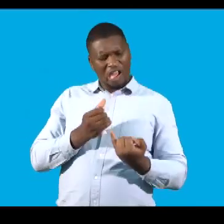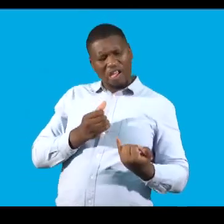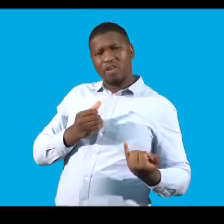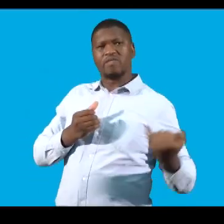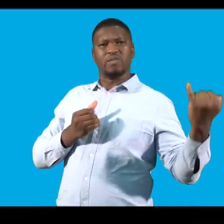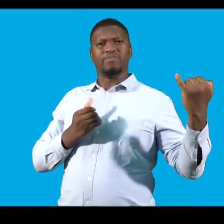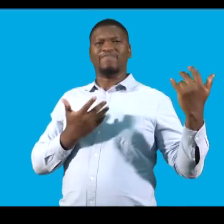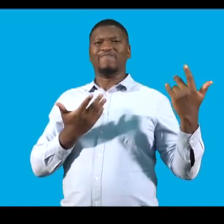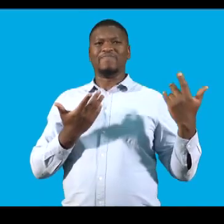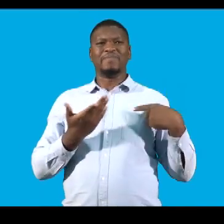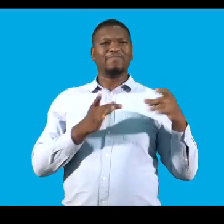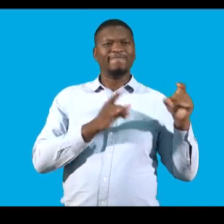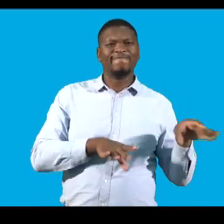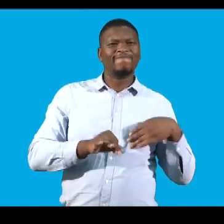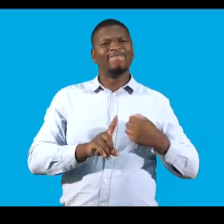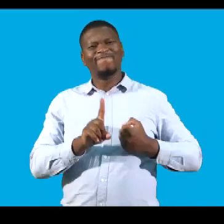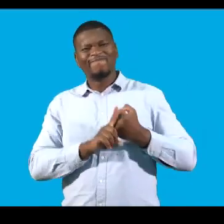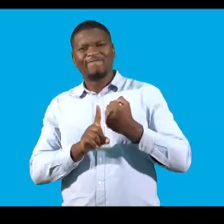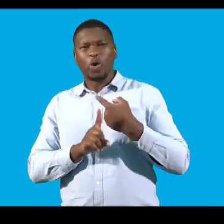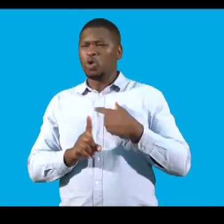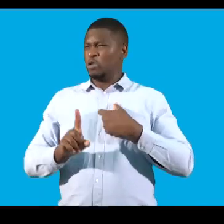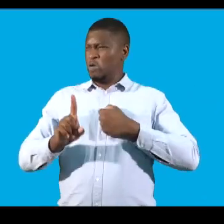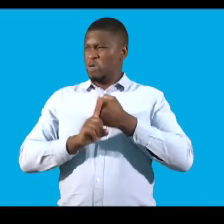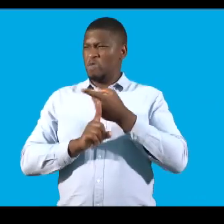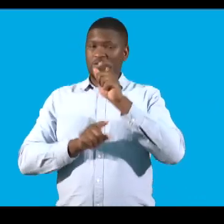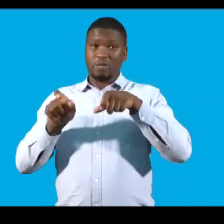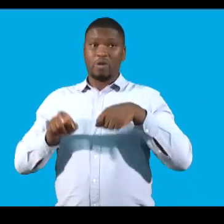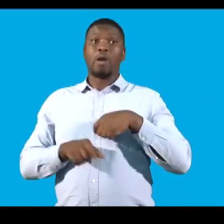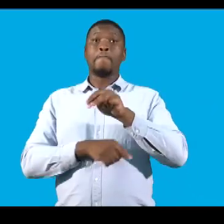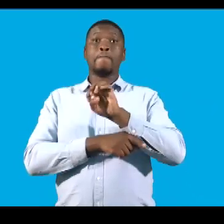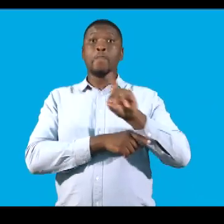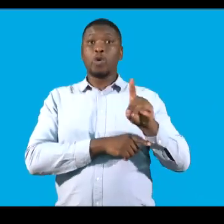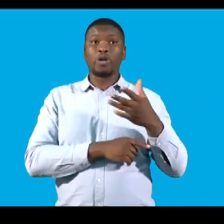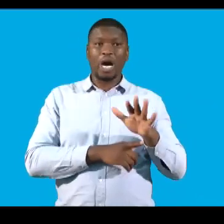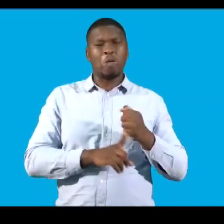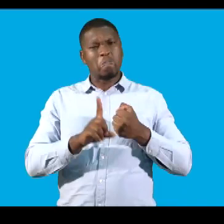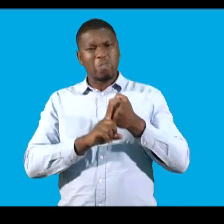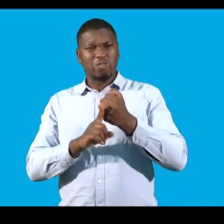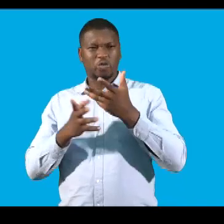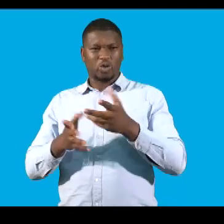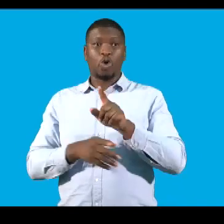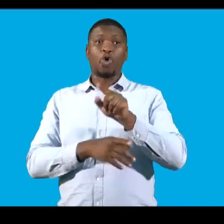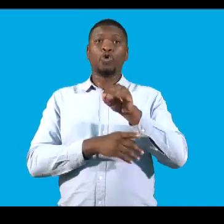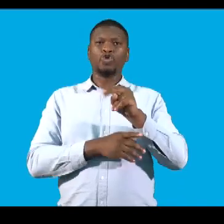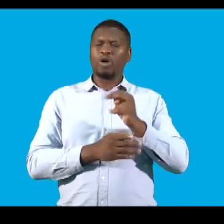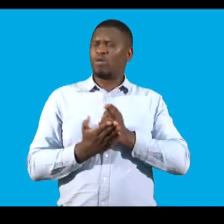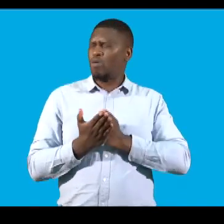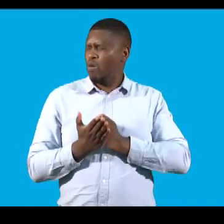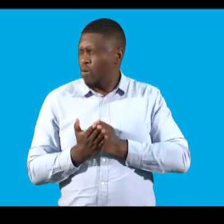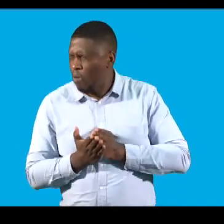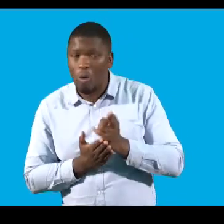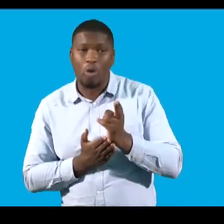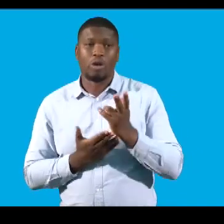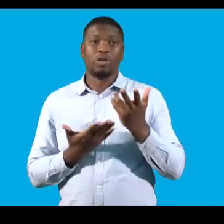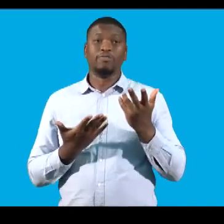alienation, estrangement, patriotism, and sacrifice. The mood is pensive. The tone is